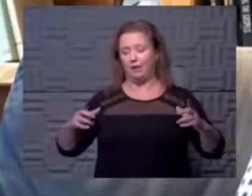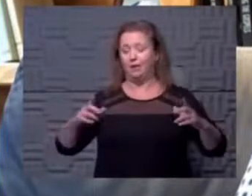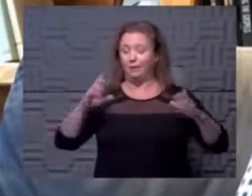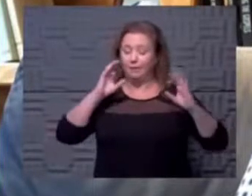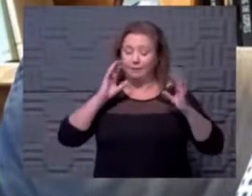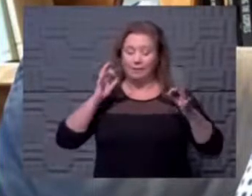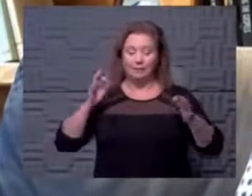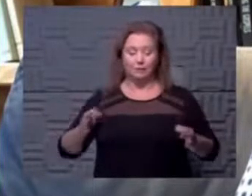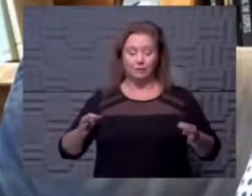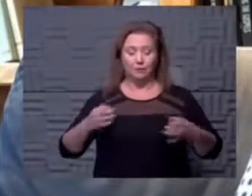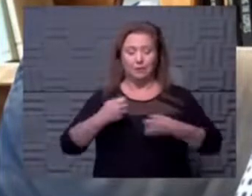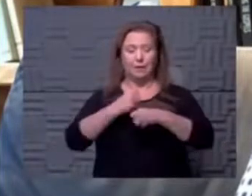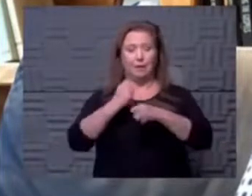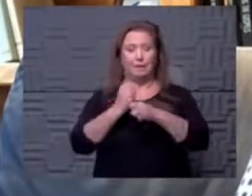that are being made. We too